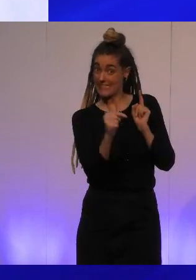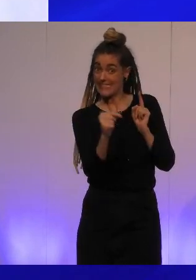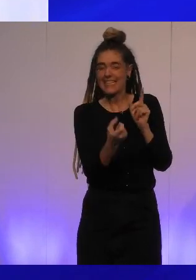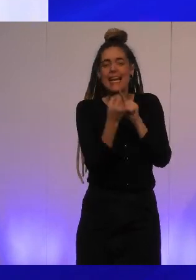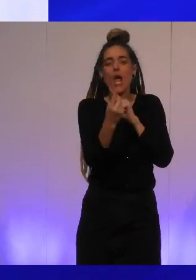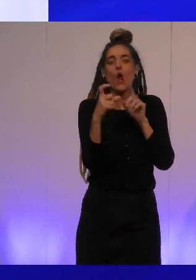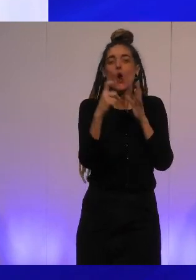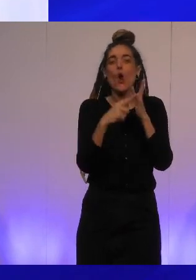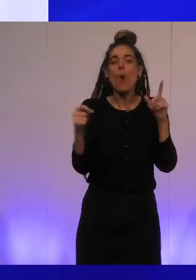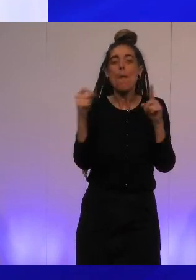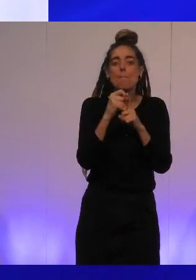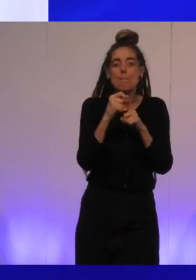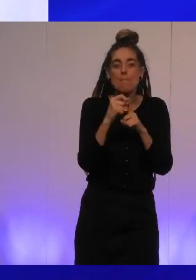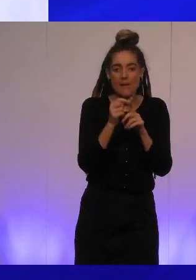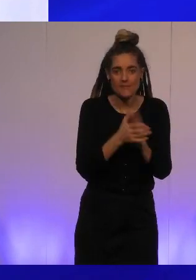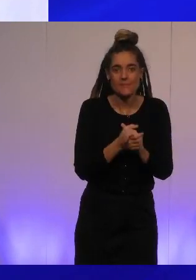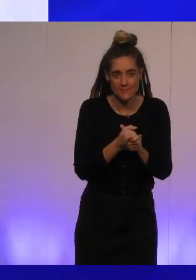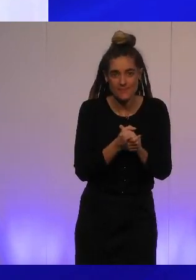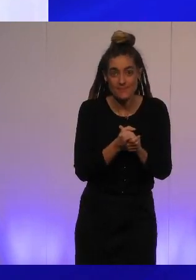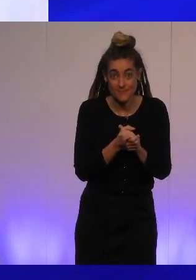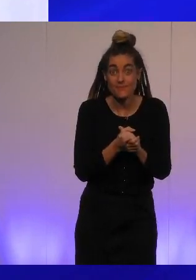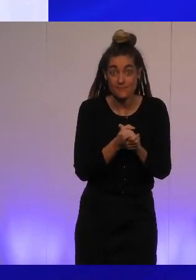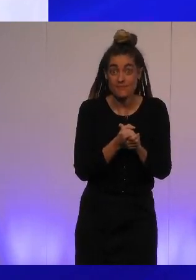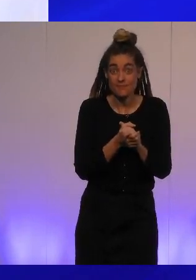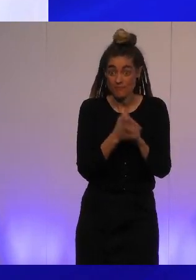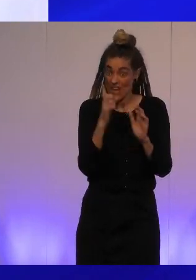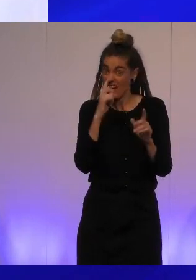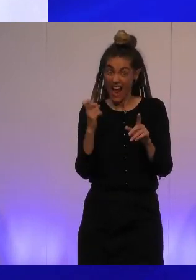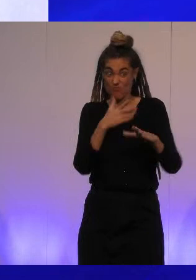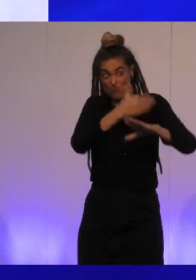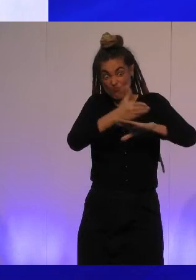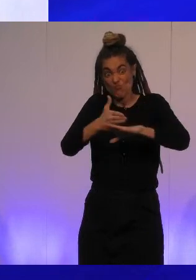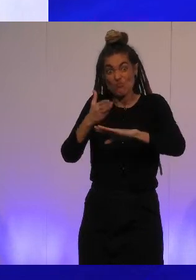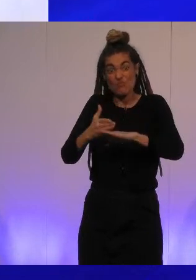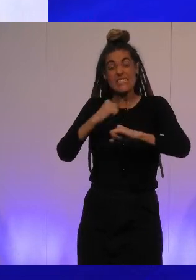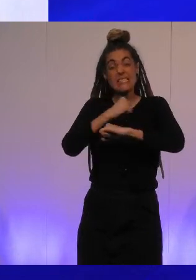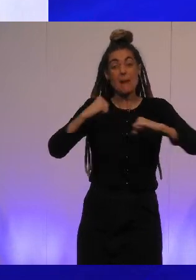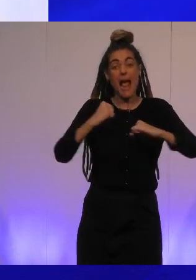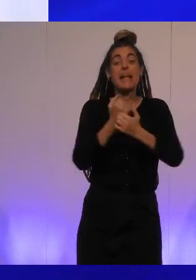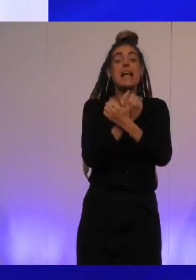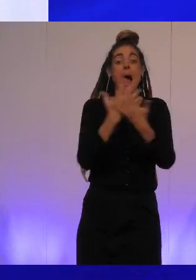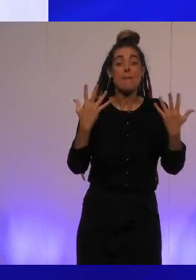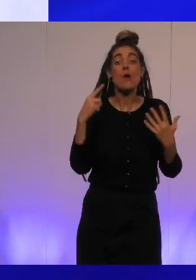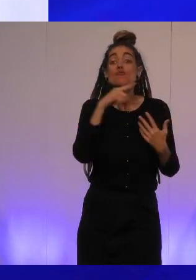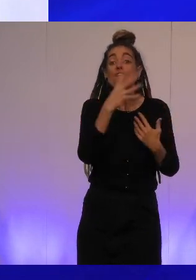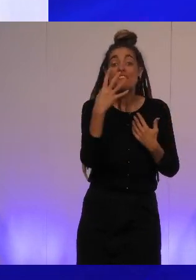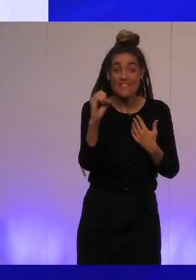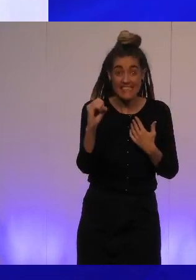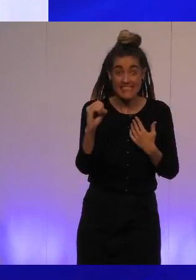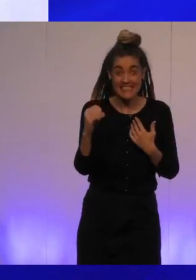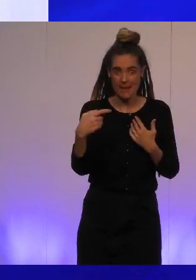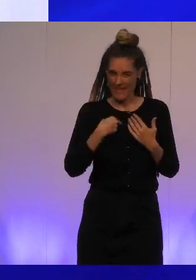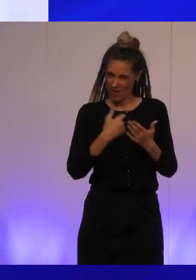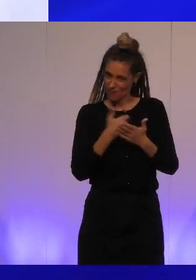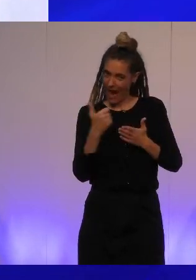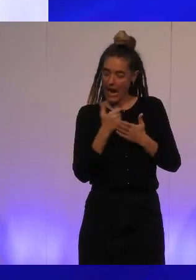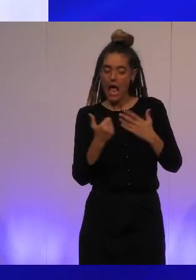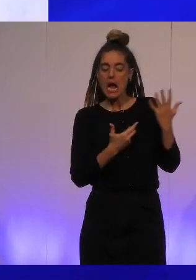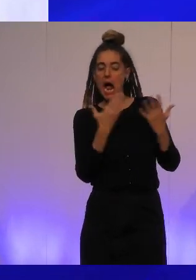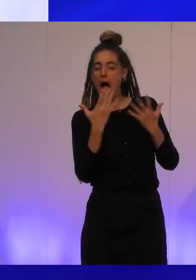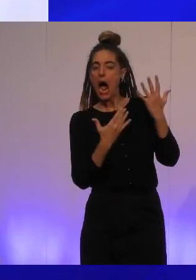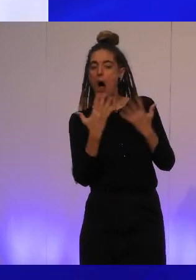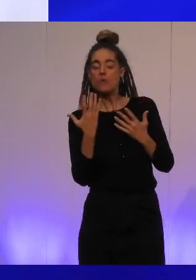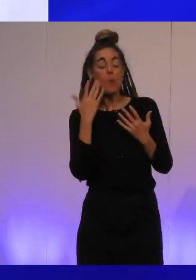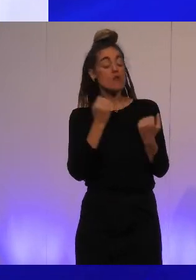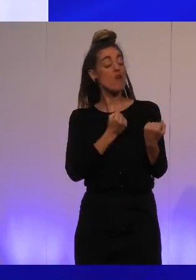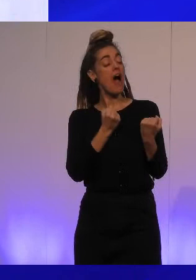co-op. So that has 150 spaces. I regularly count when I leave there,